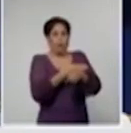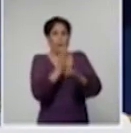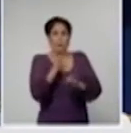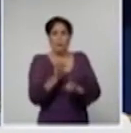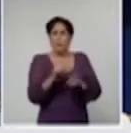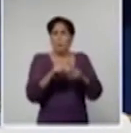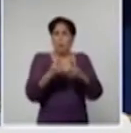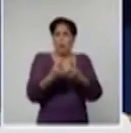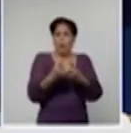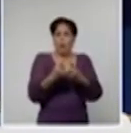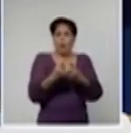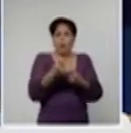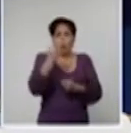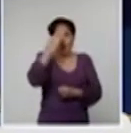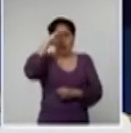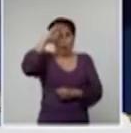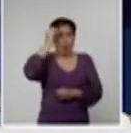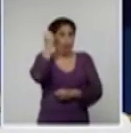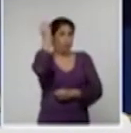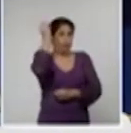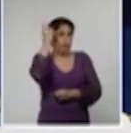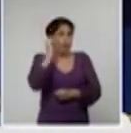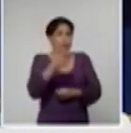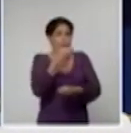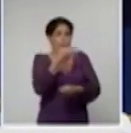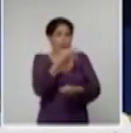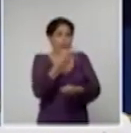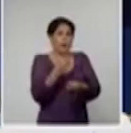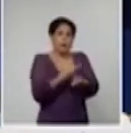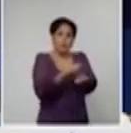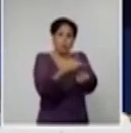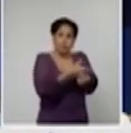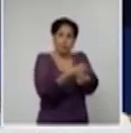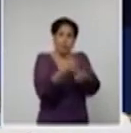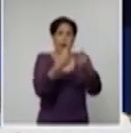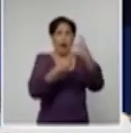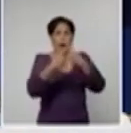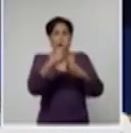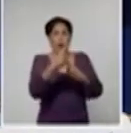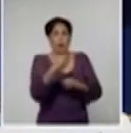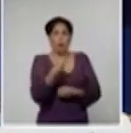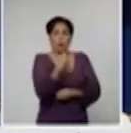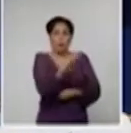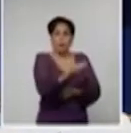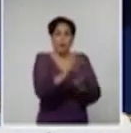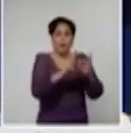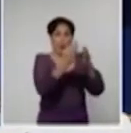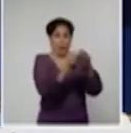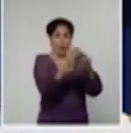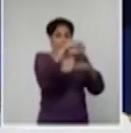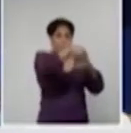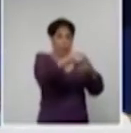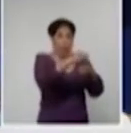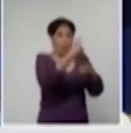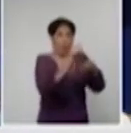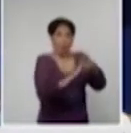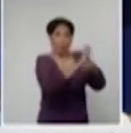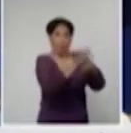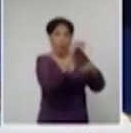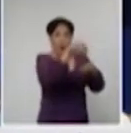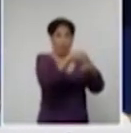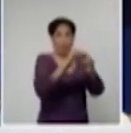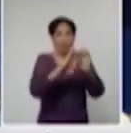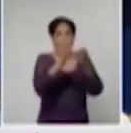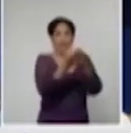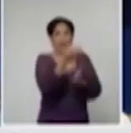who have some clinical complications, and they are treated with Cuban